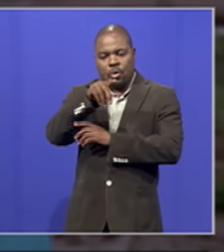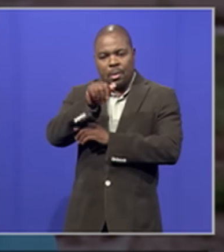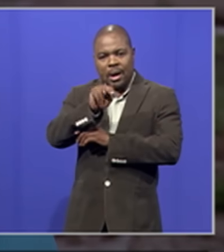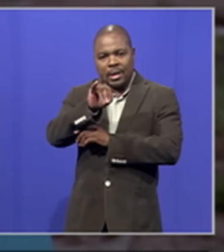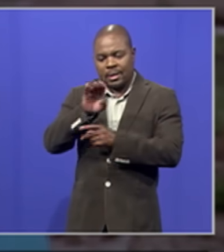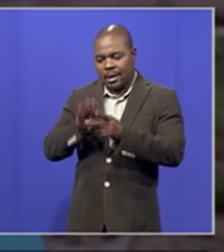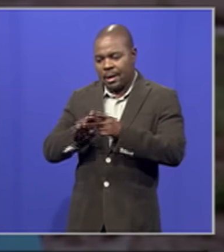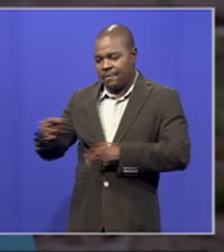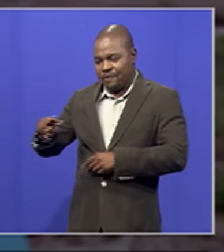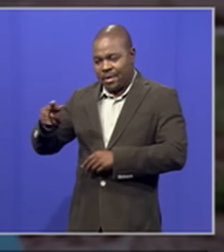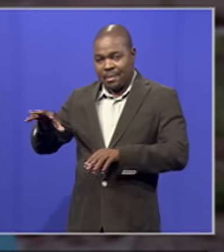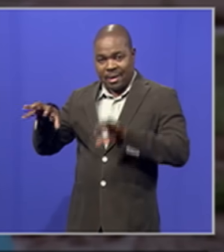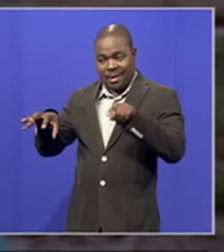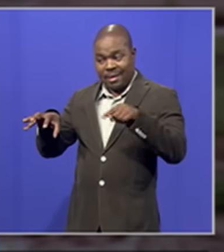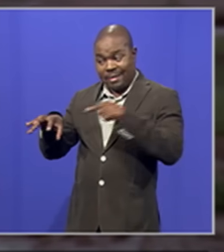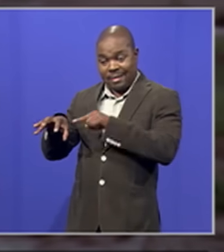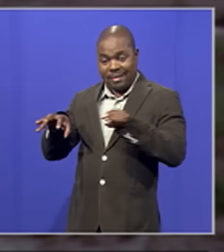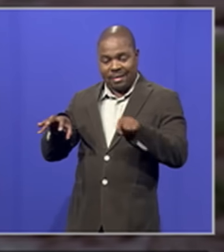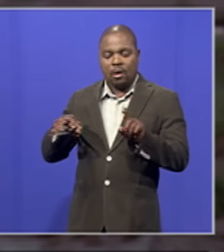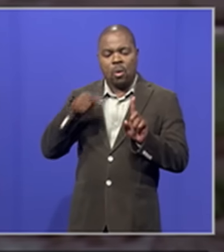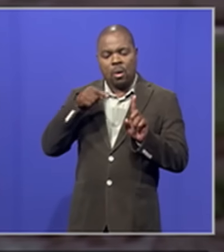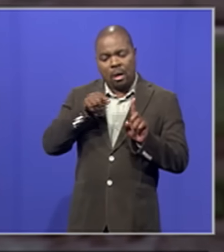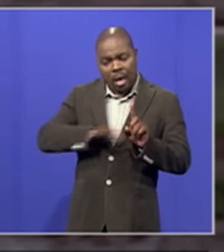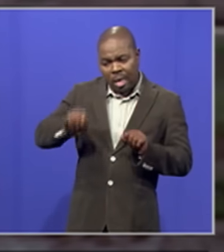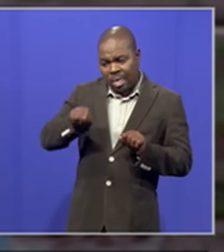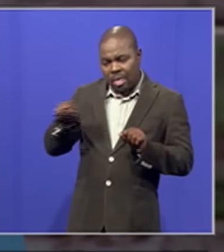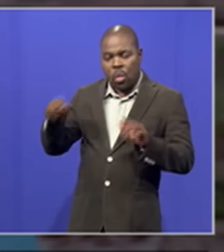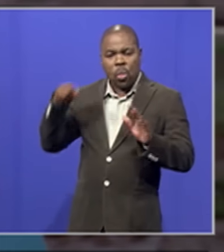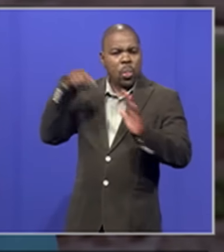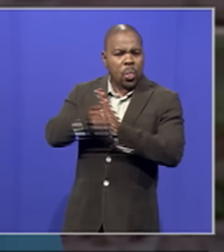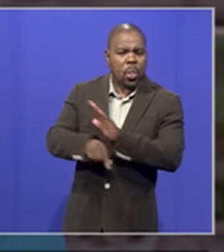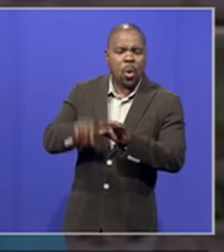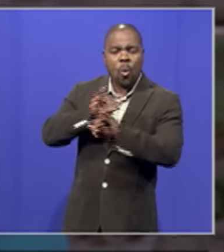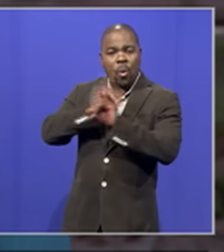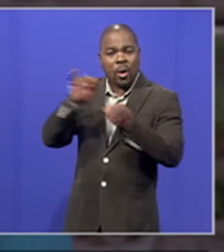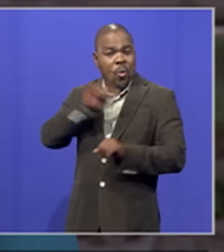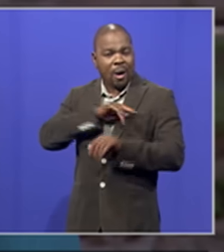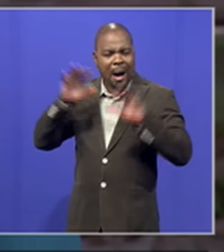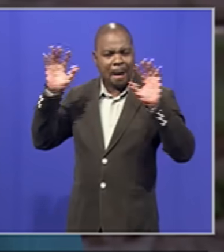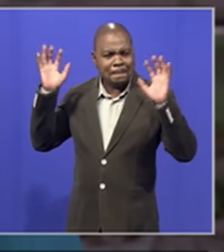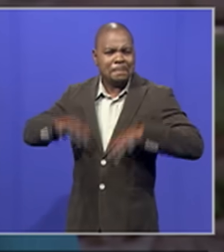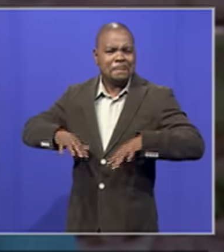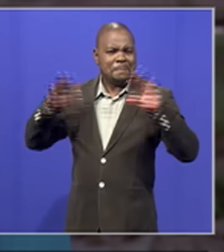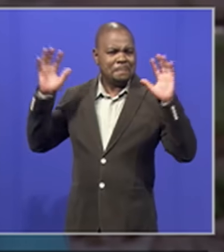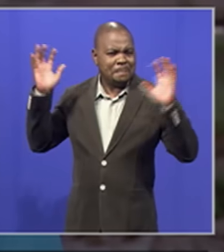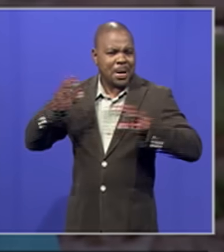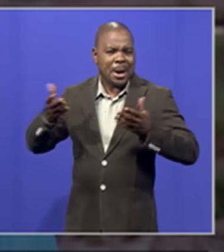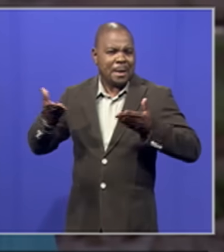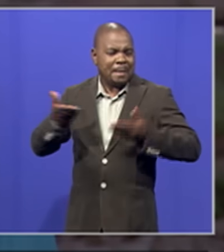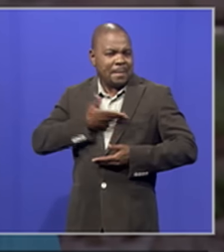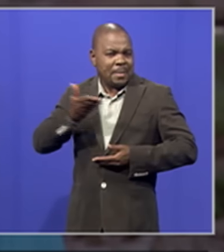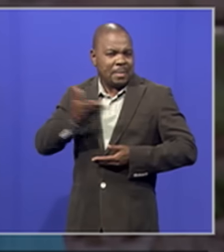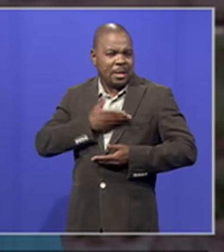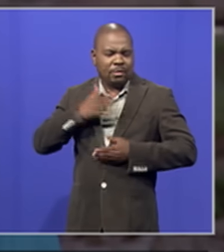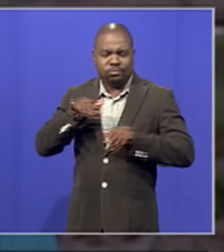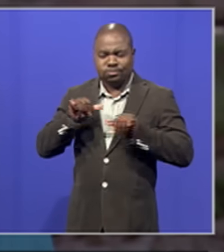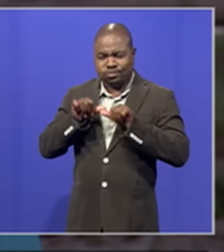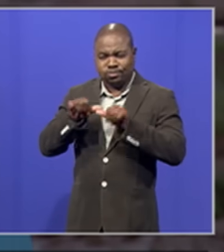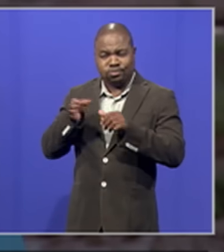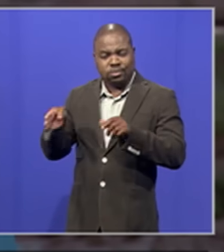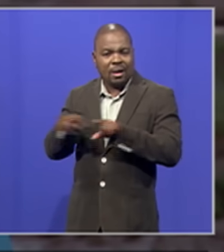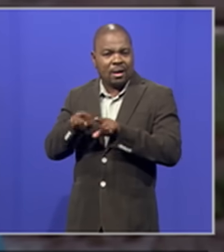ya Vhembe tse e leng gore di tswelela pele go itemogela ditshenyegelo ka ntlha ya dipula tse maatla tse e leng gore di tswelela pele go na mo mafelong